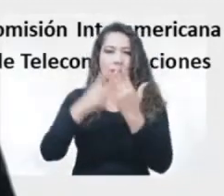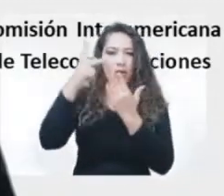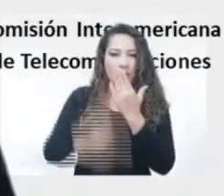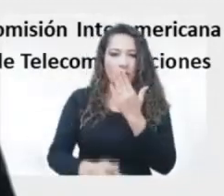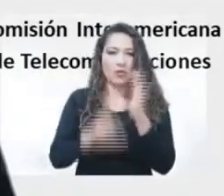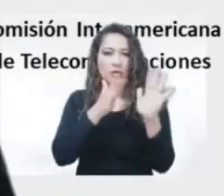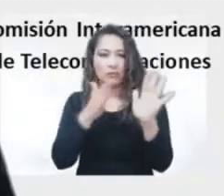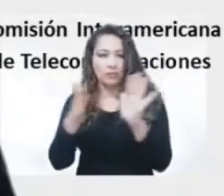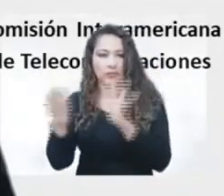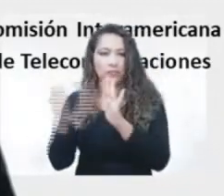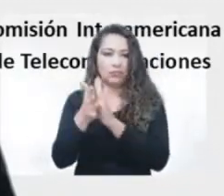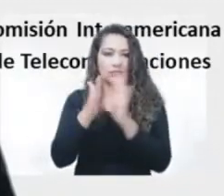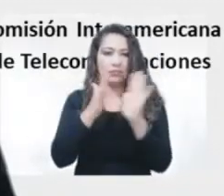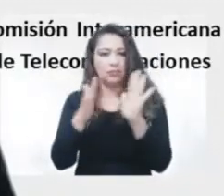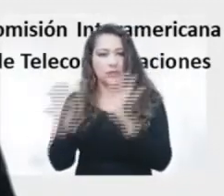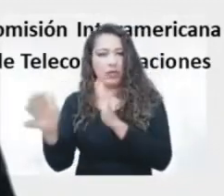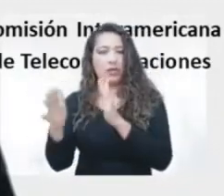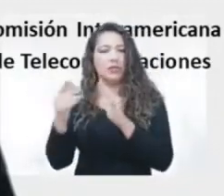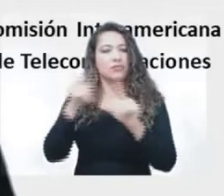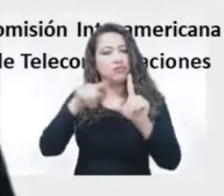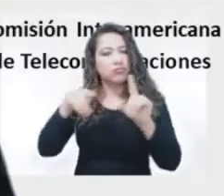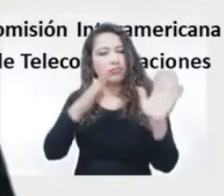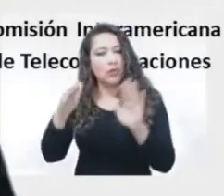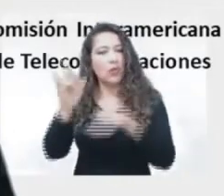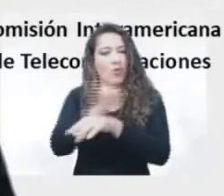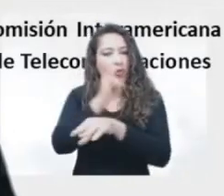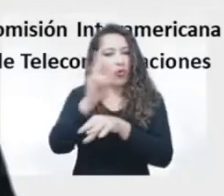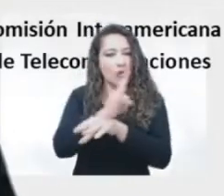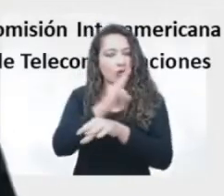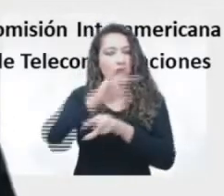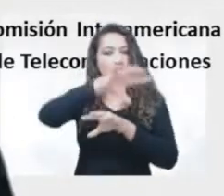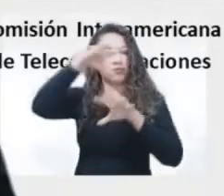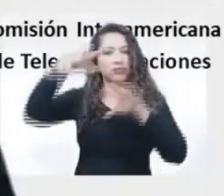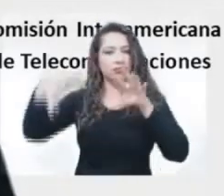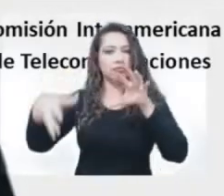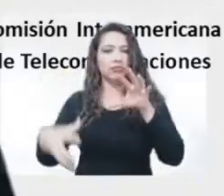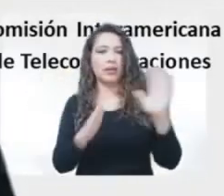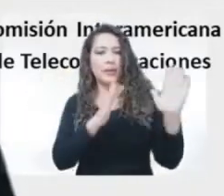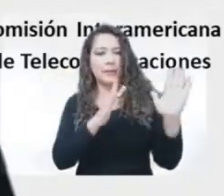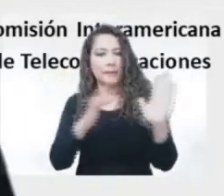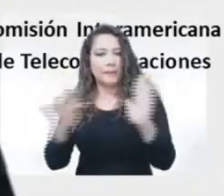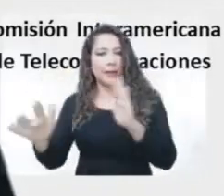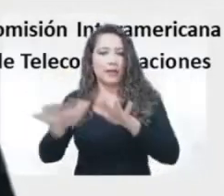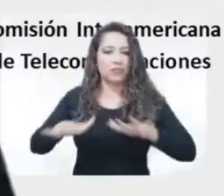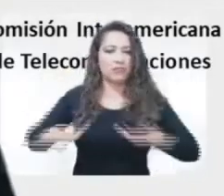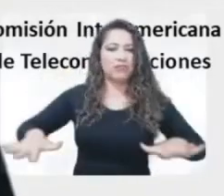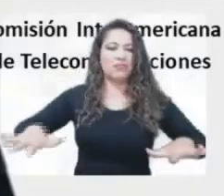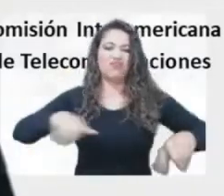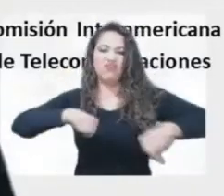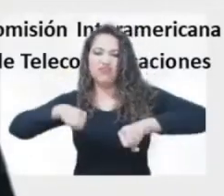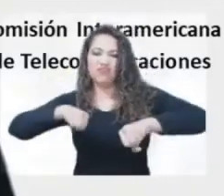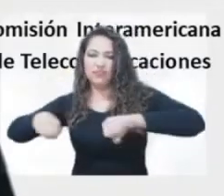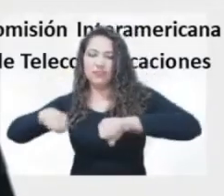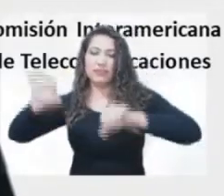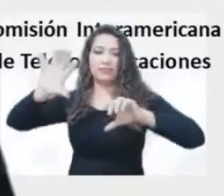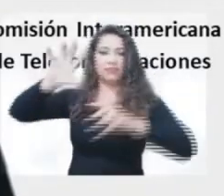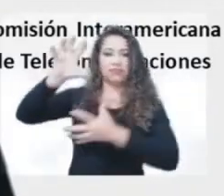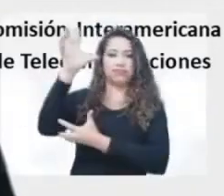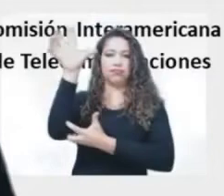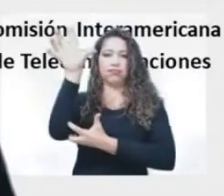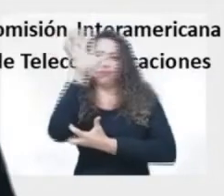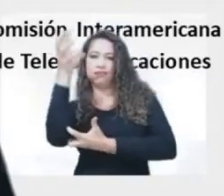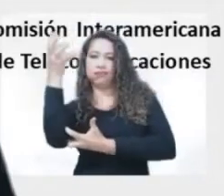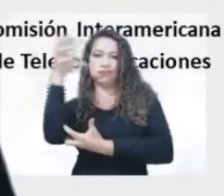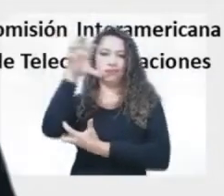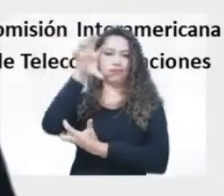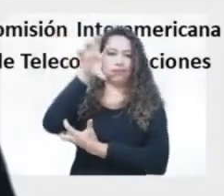a recommendation project for the licensing of the use of the land station movement to follow